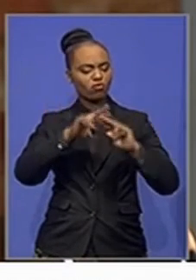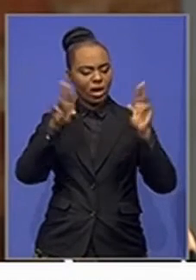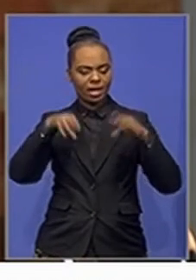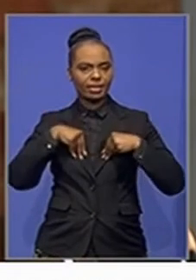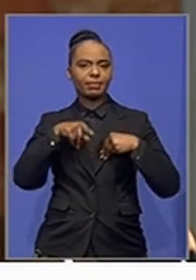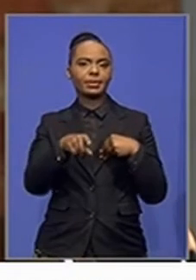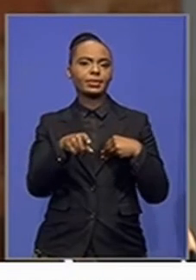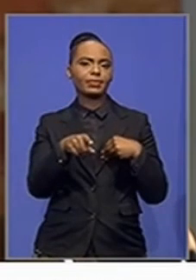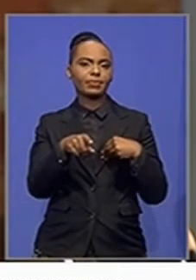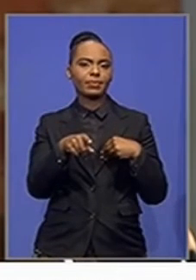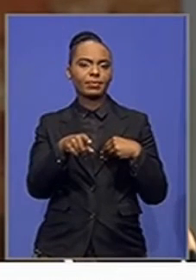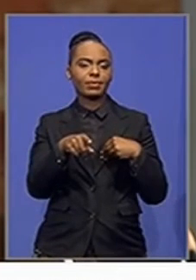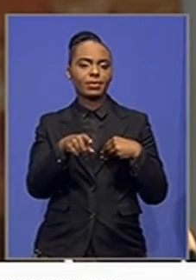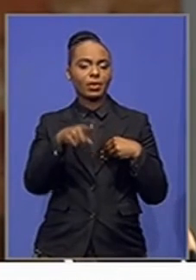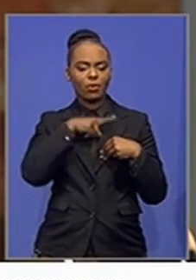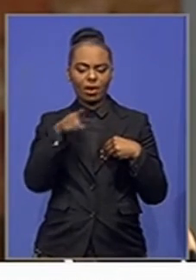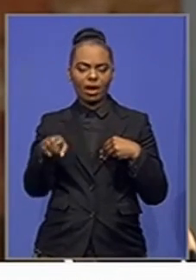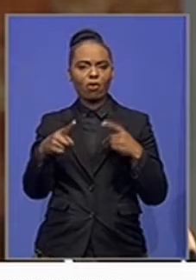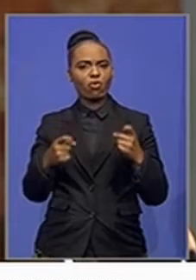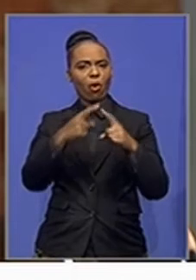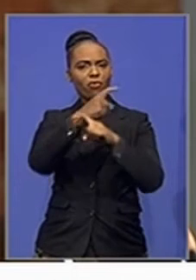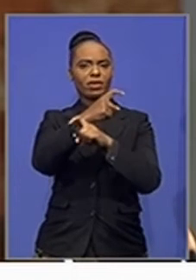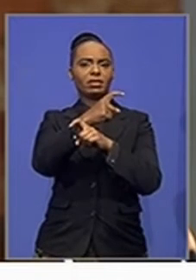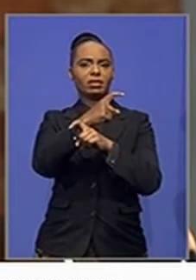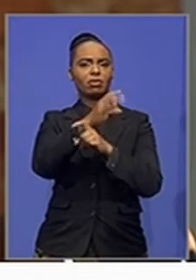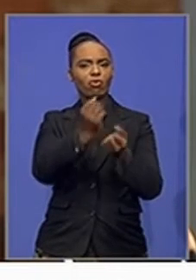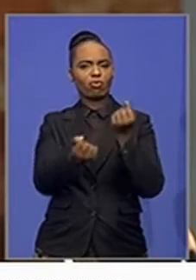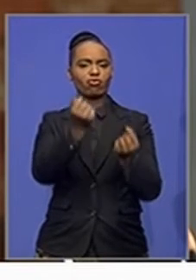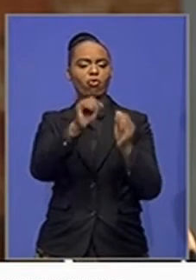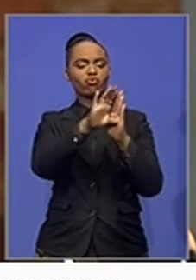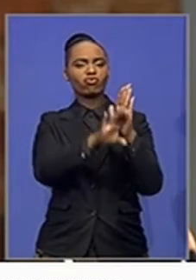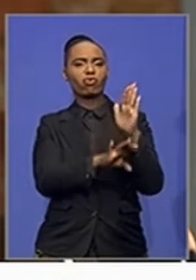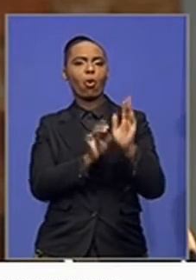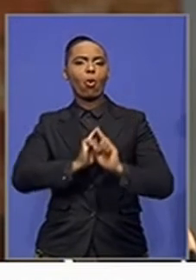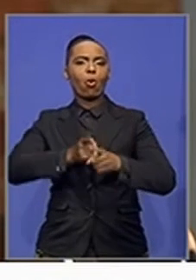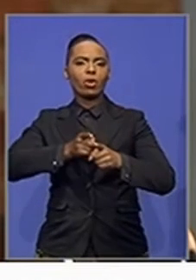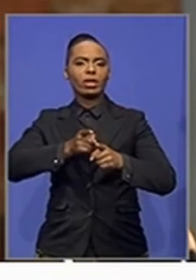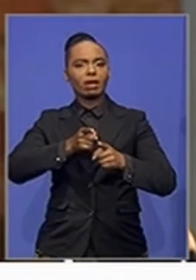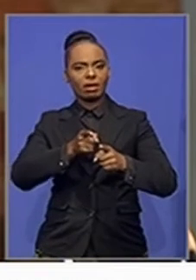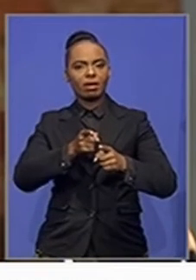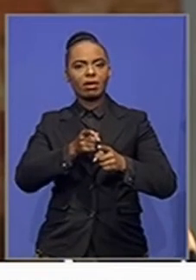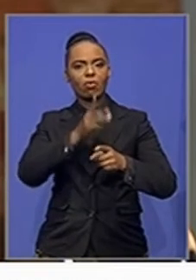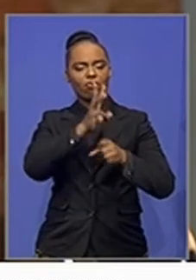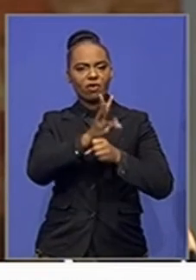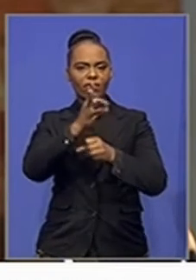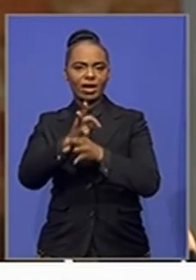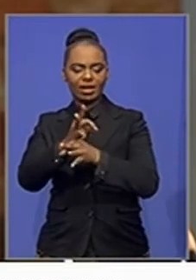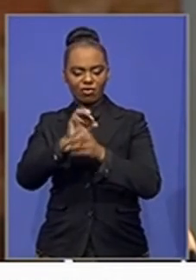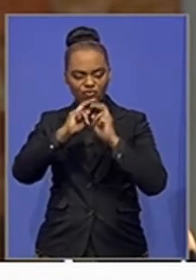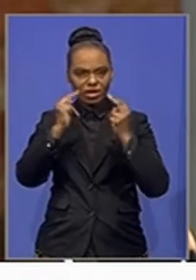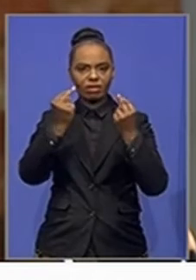This conduct is in conflict with the constitutional order chosen by the founding fathers and mothers of this nation.